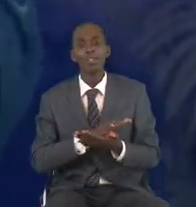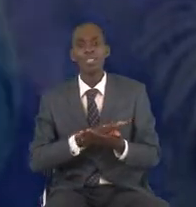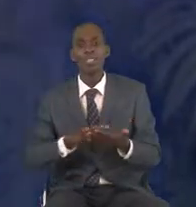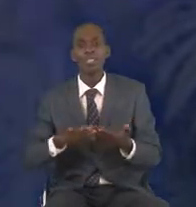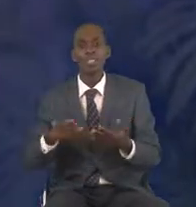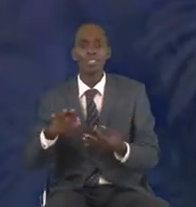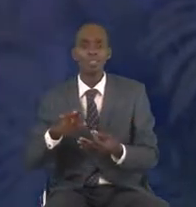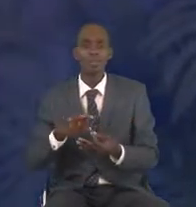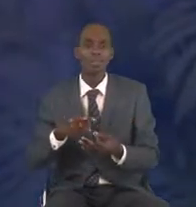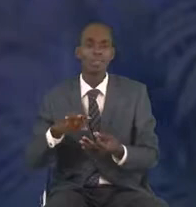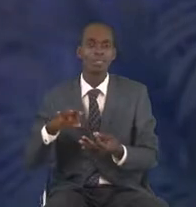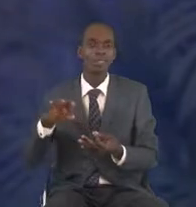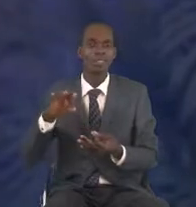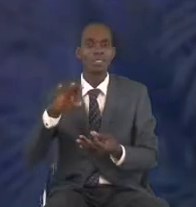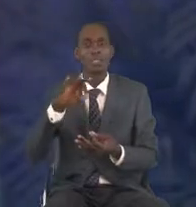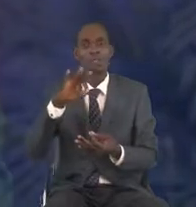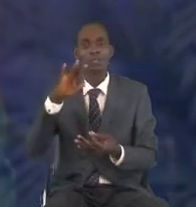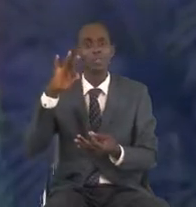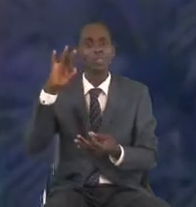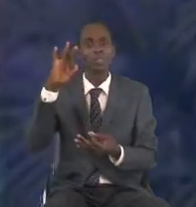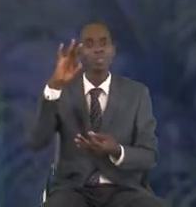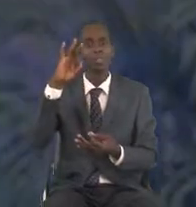come, Holy